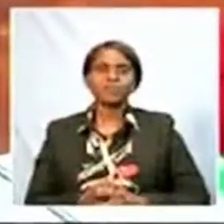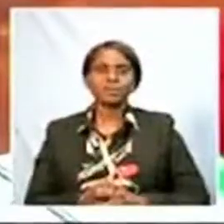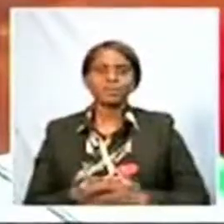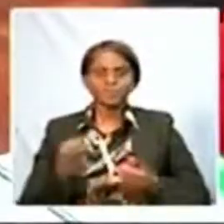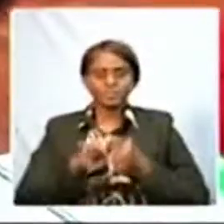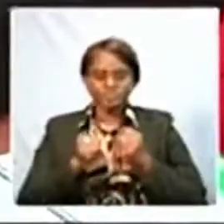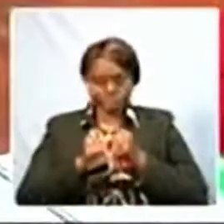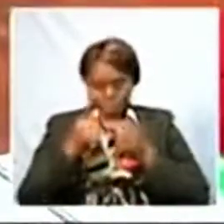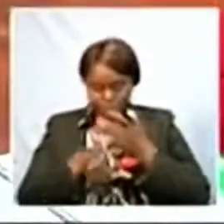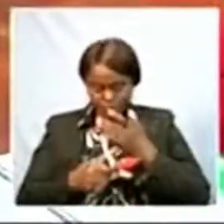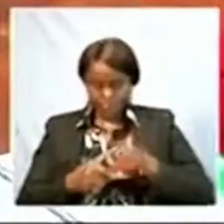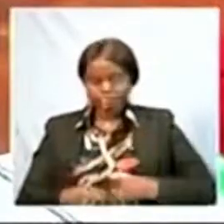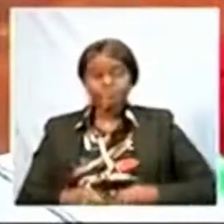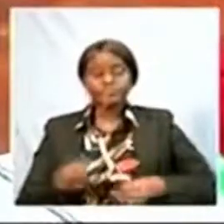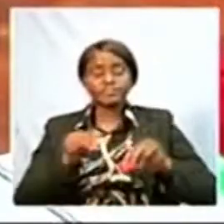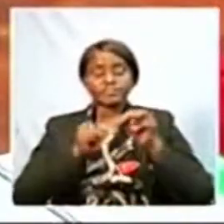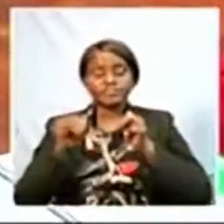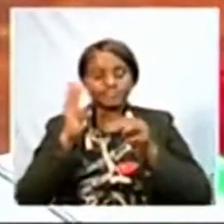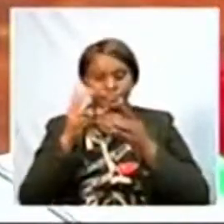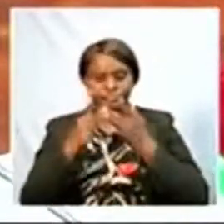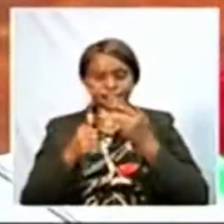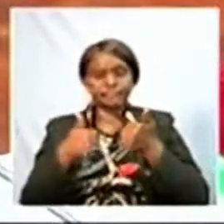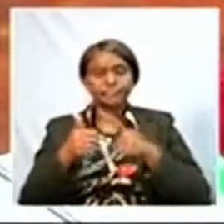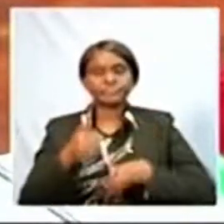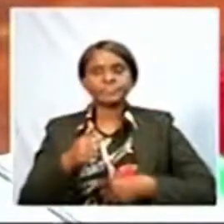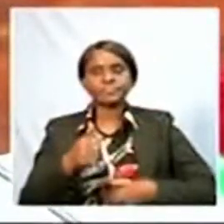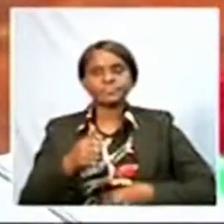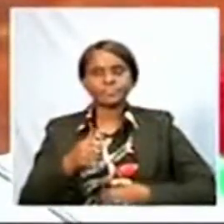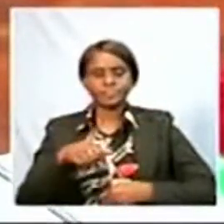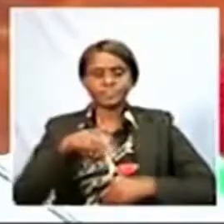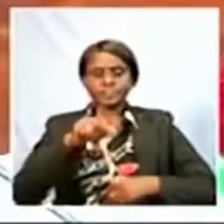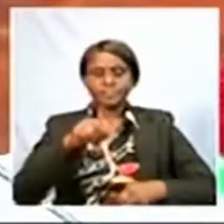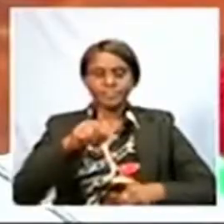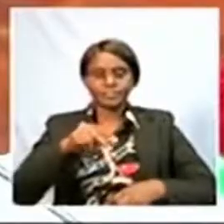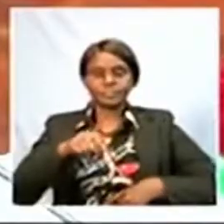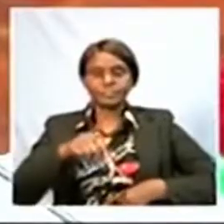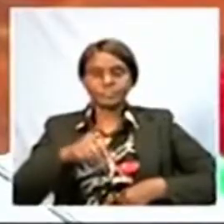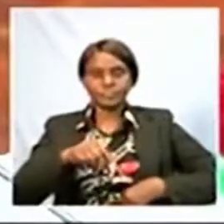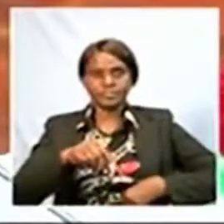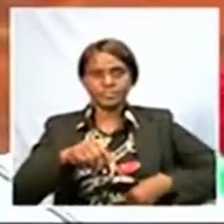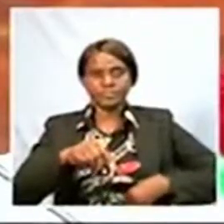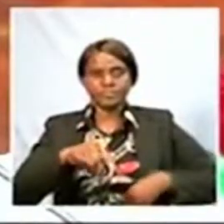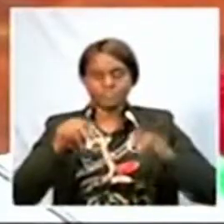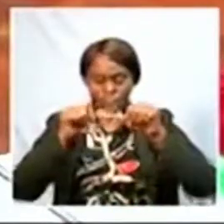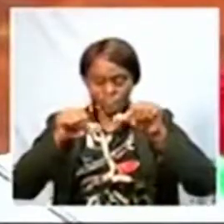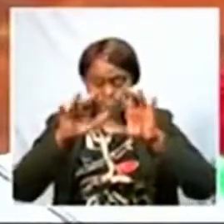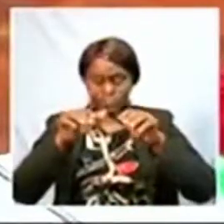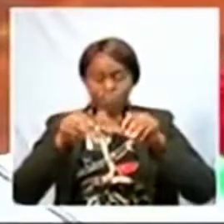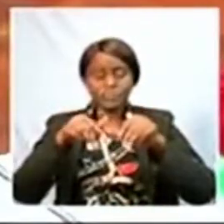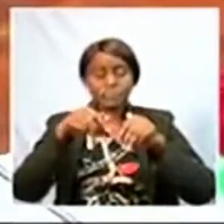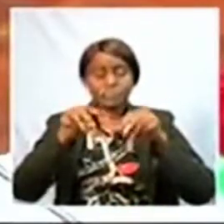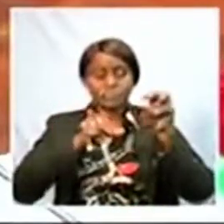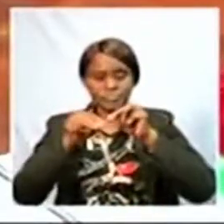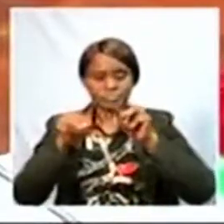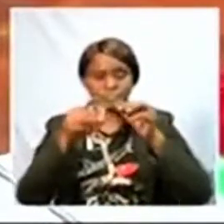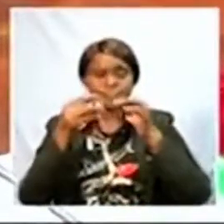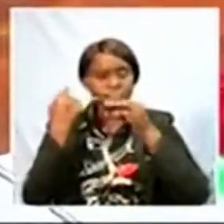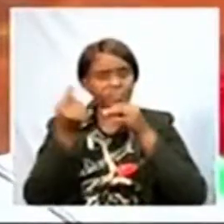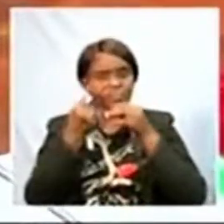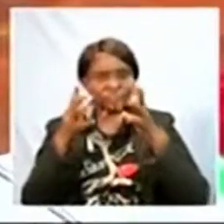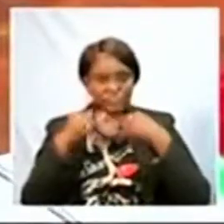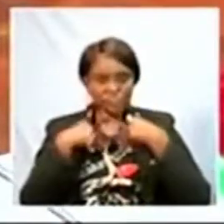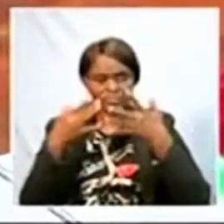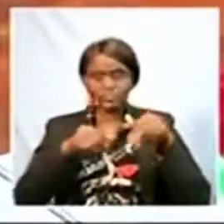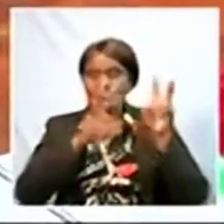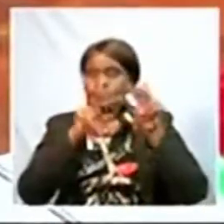Cause of query. Management would like to acknowledge that the observations made by the auditors Management would like to acknowledge